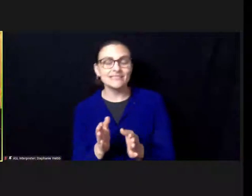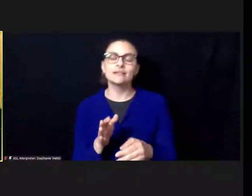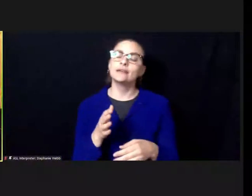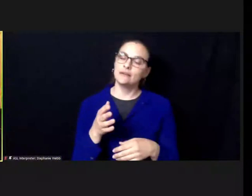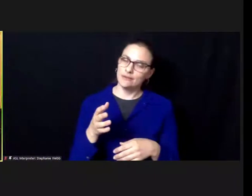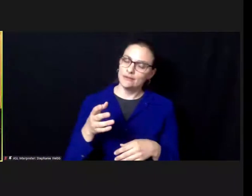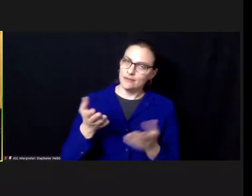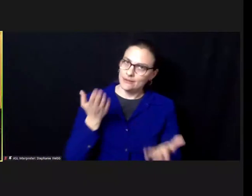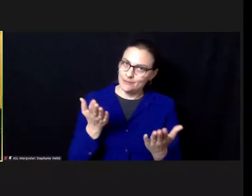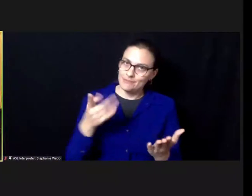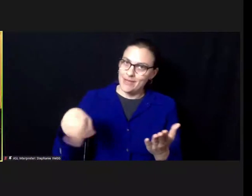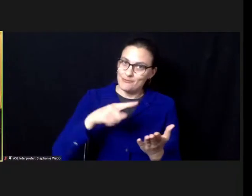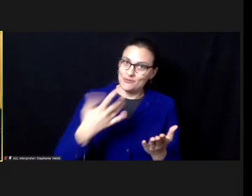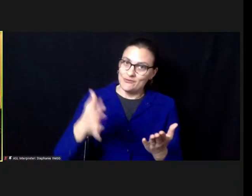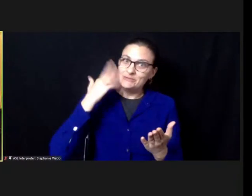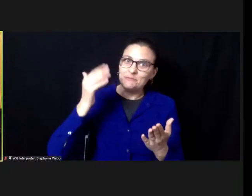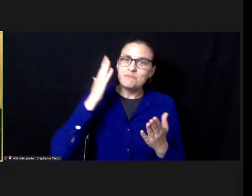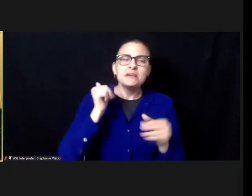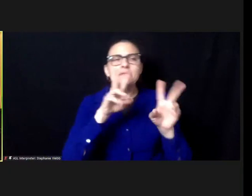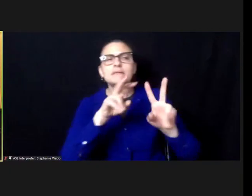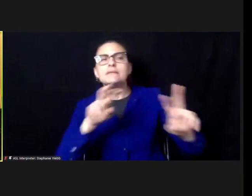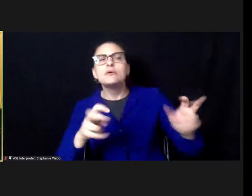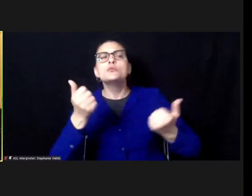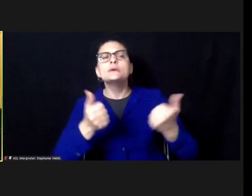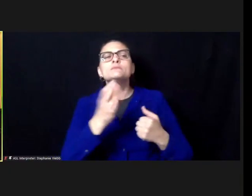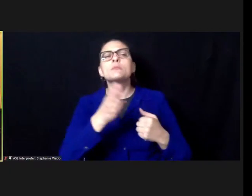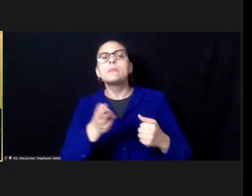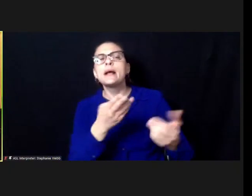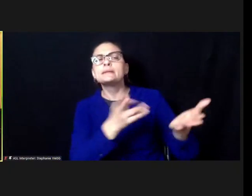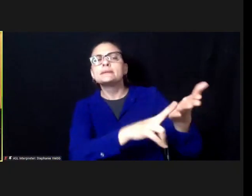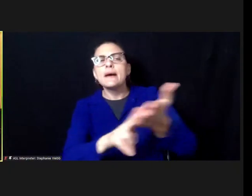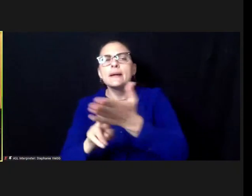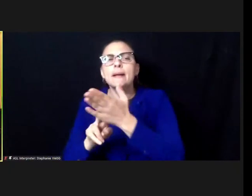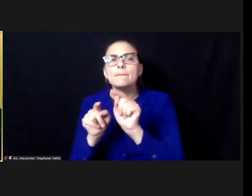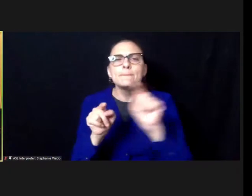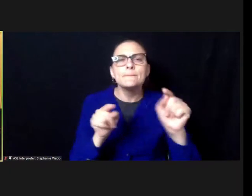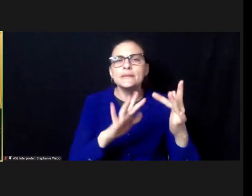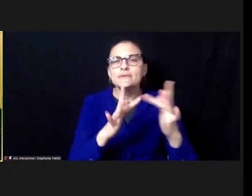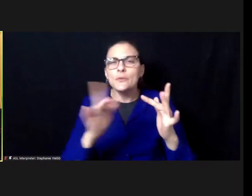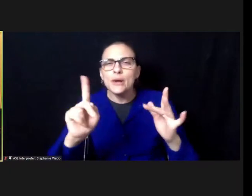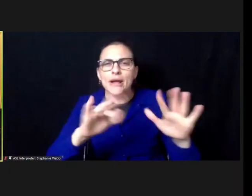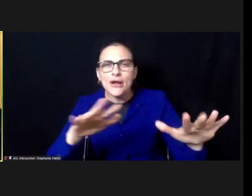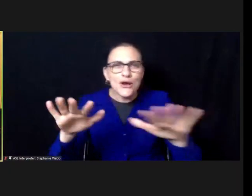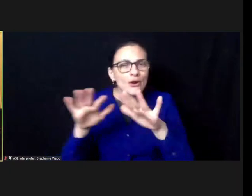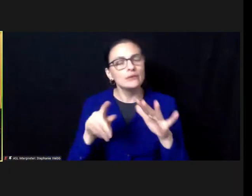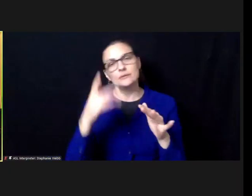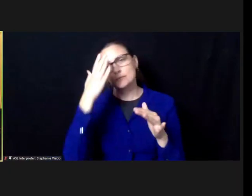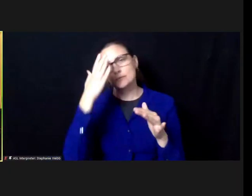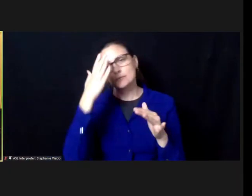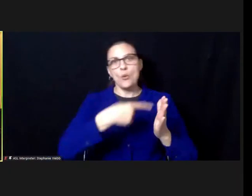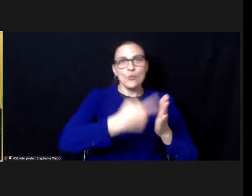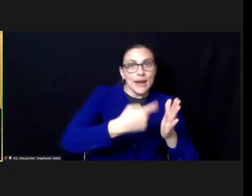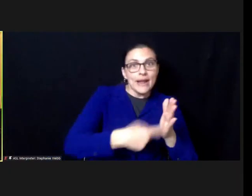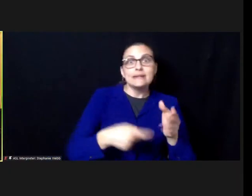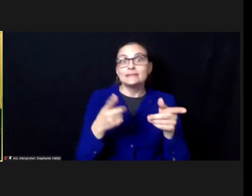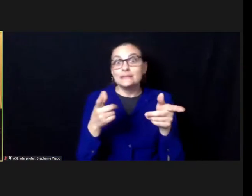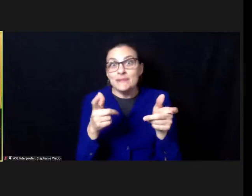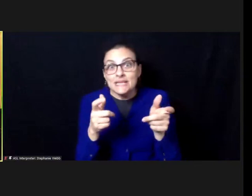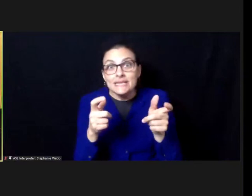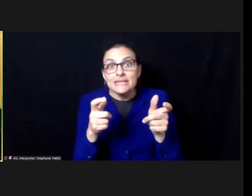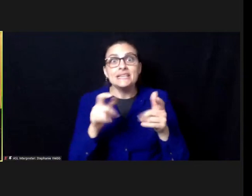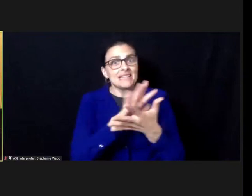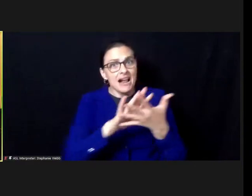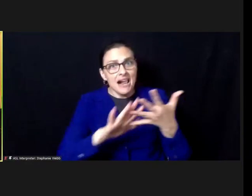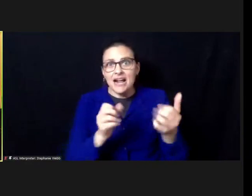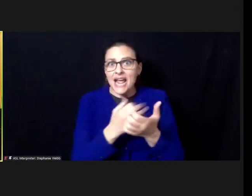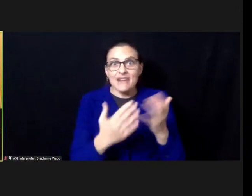and introductory rates, long-term costs, speeds, and other technical characteristics can be hard to find. And even